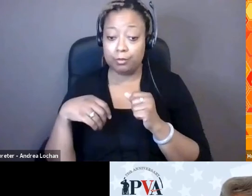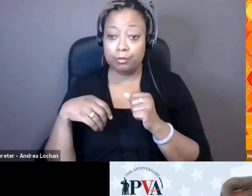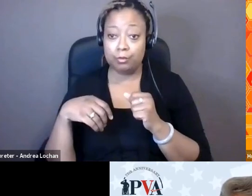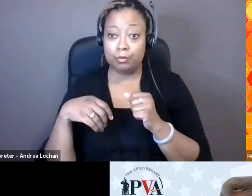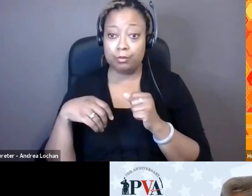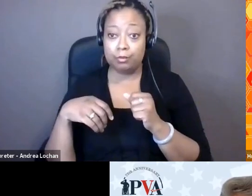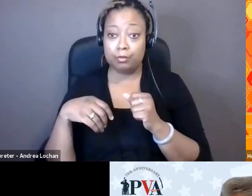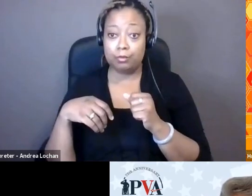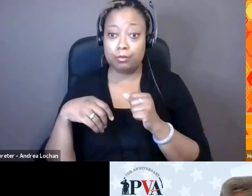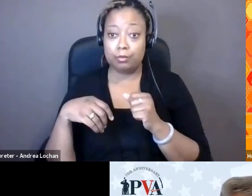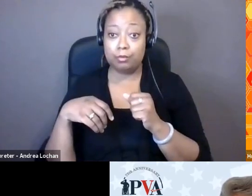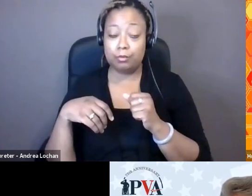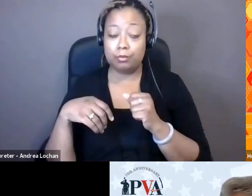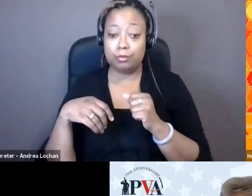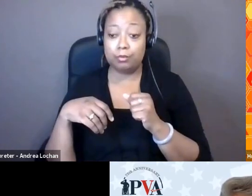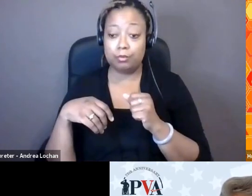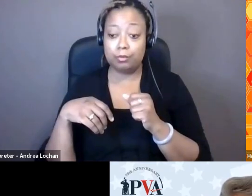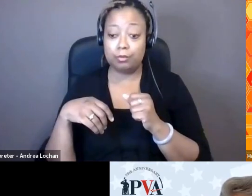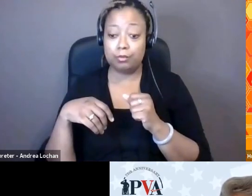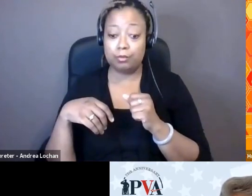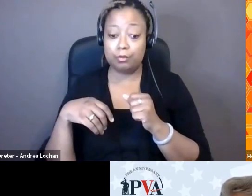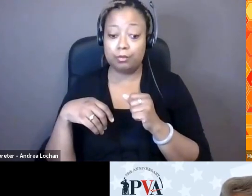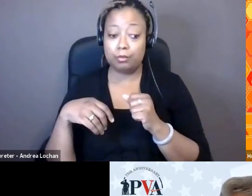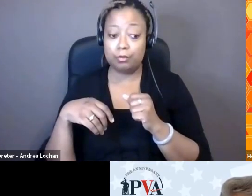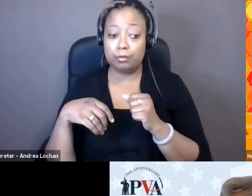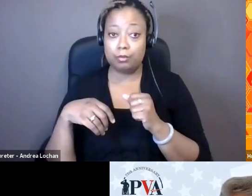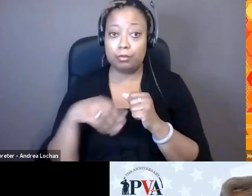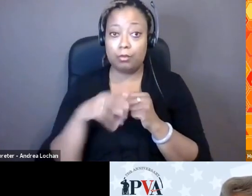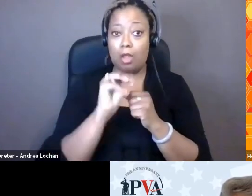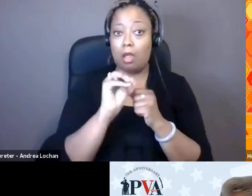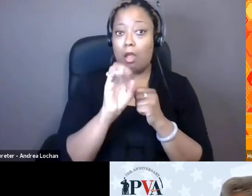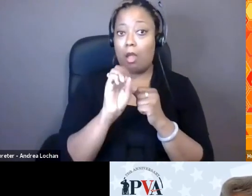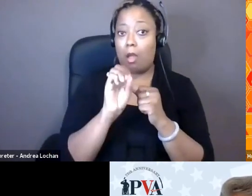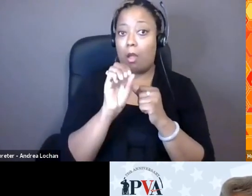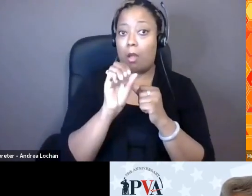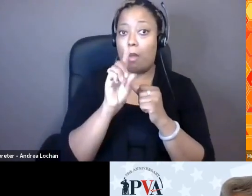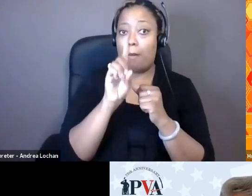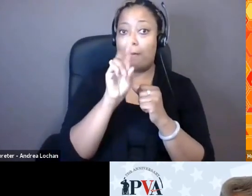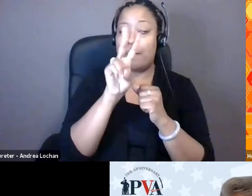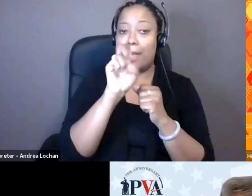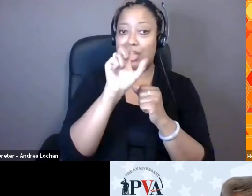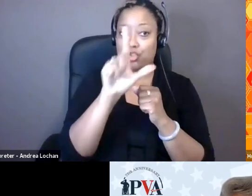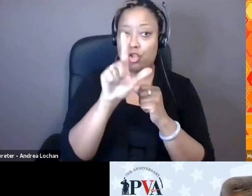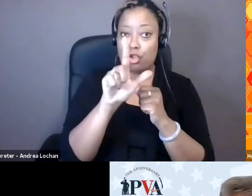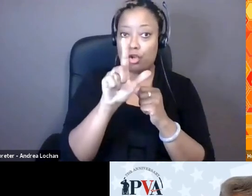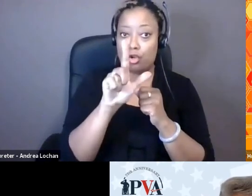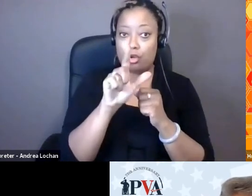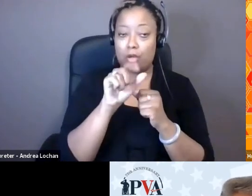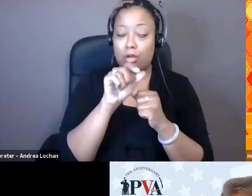the differences between a modular ramp and a wooden ramp?